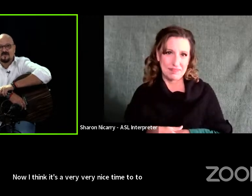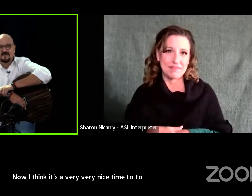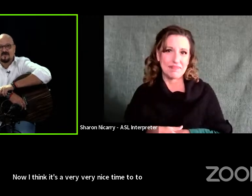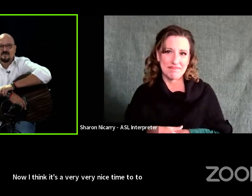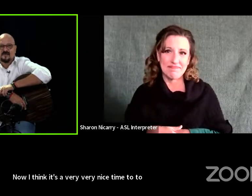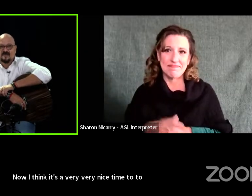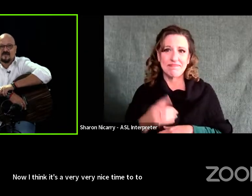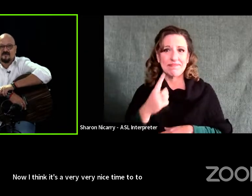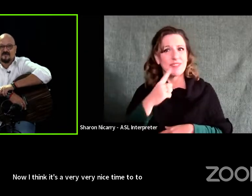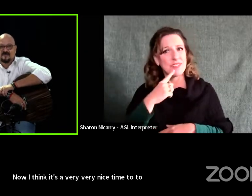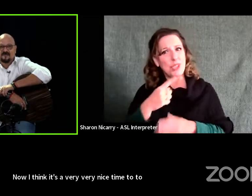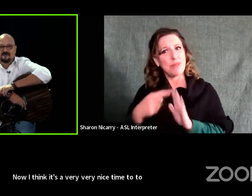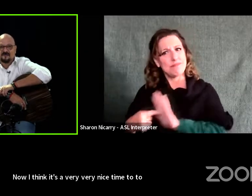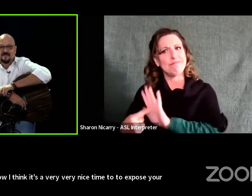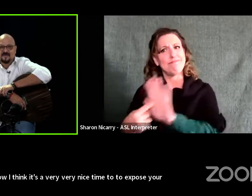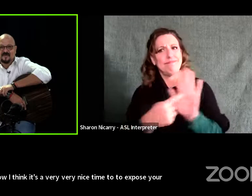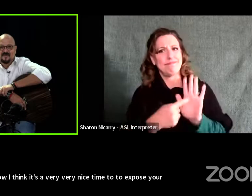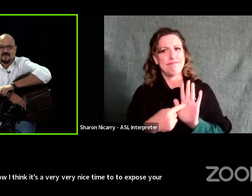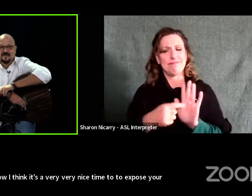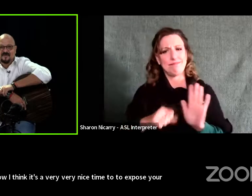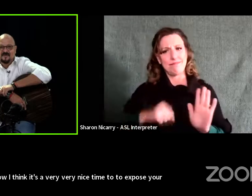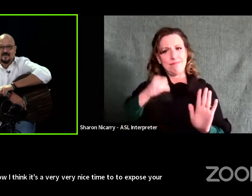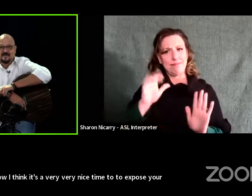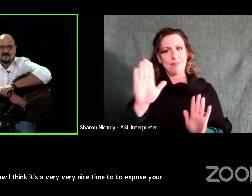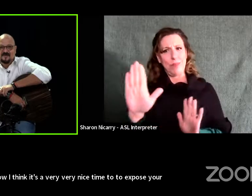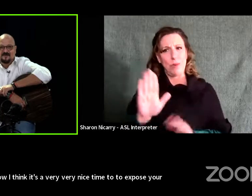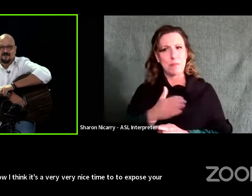music, because there's a lot of